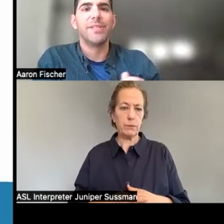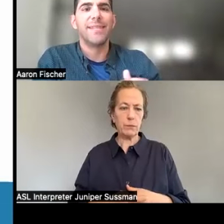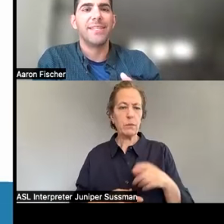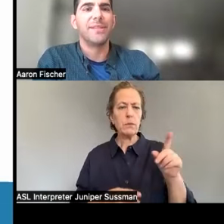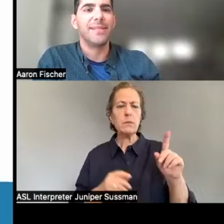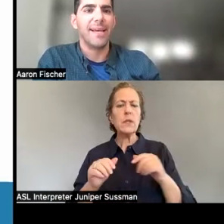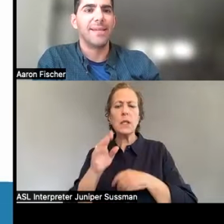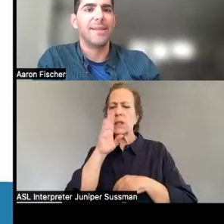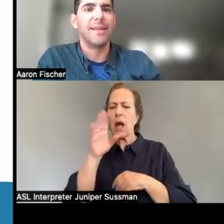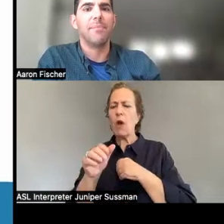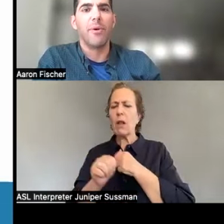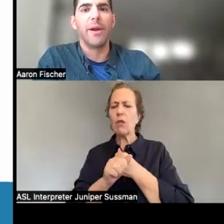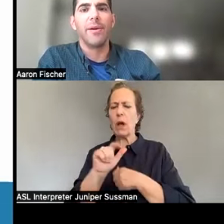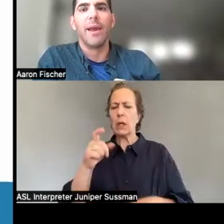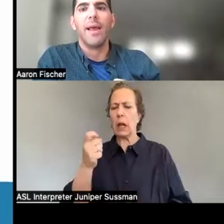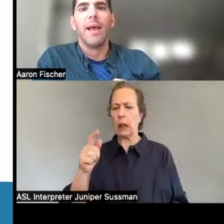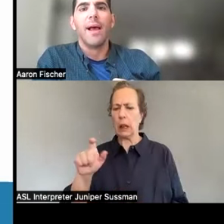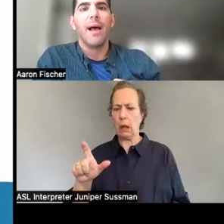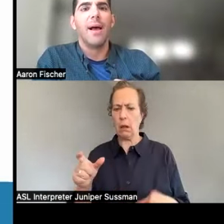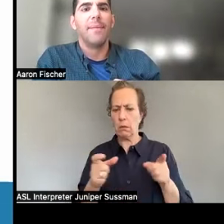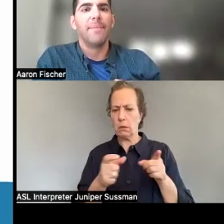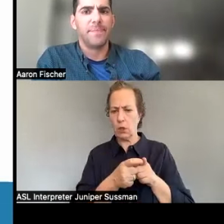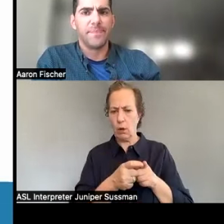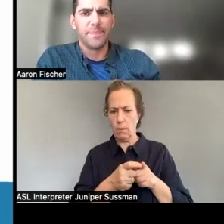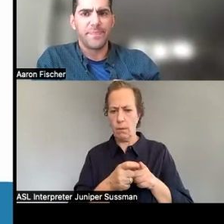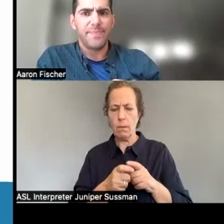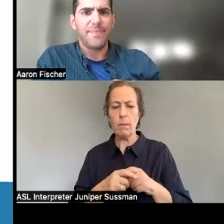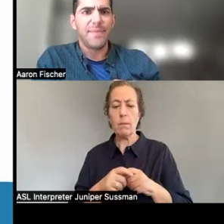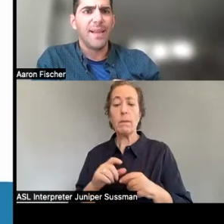term, which essentially says that an employer